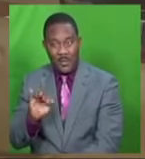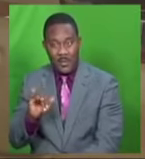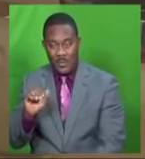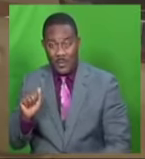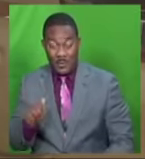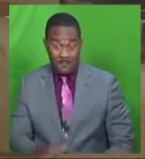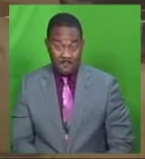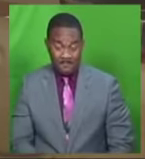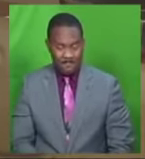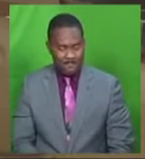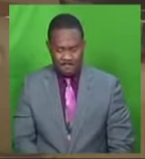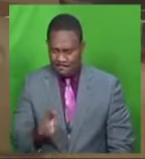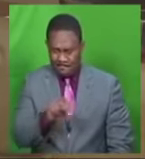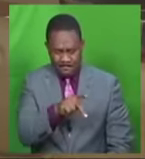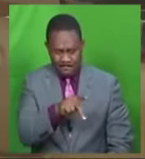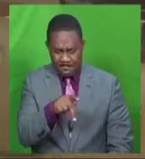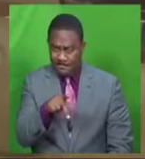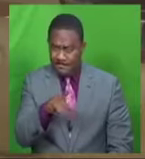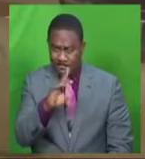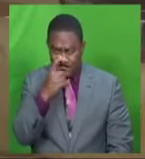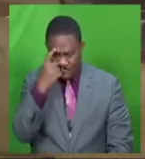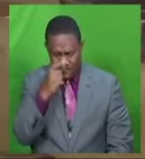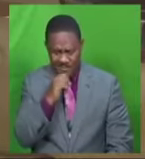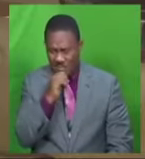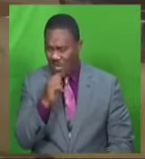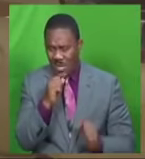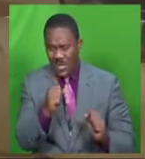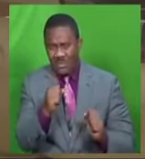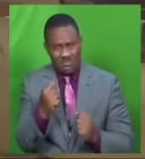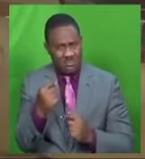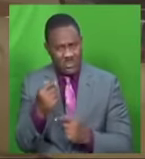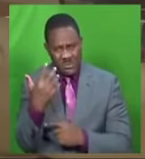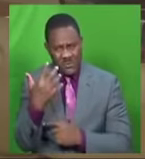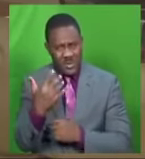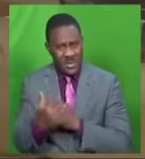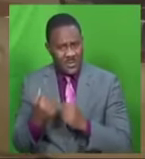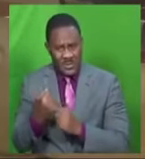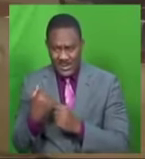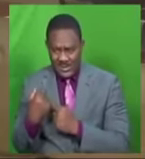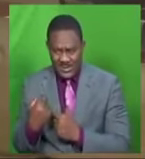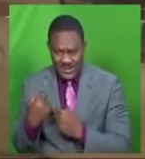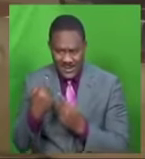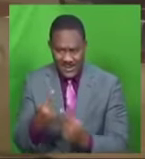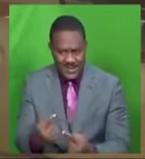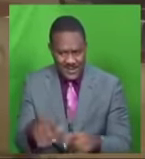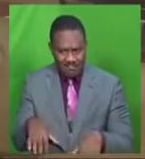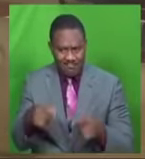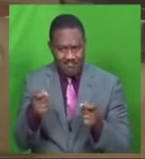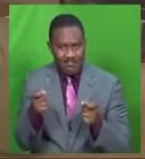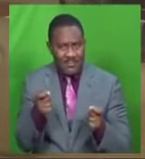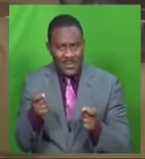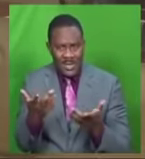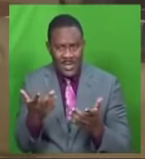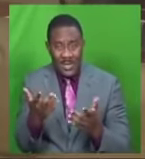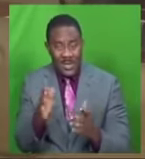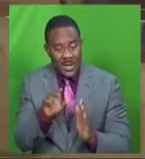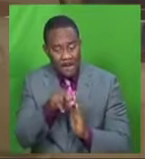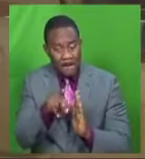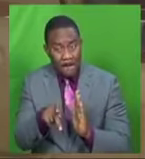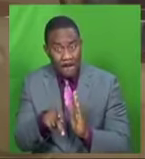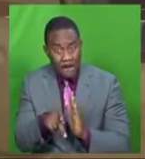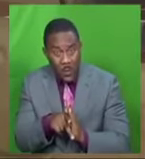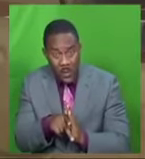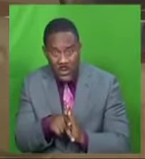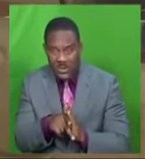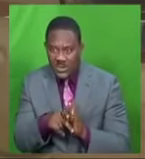government. 5 years in office, they cannot tell Ghanaians that this is their policy direction as far as delivery